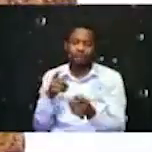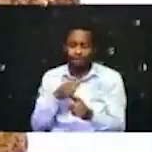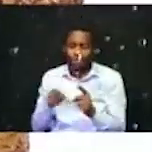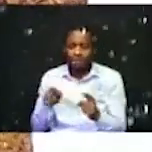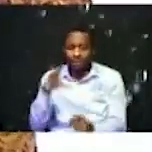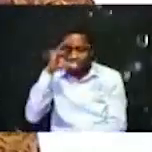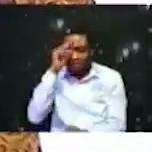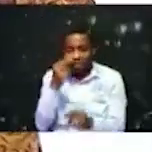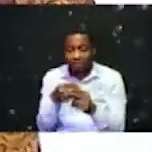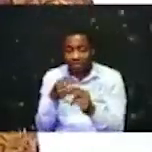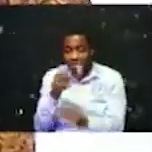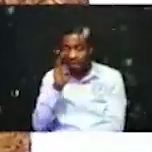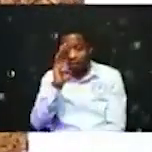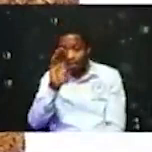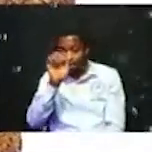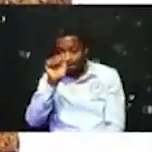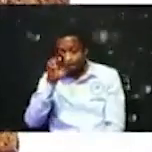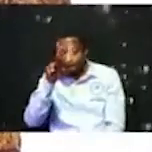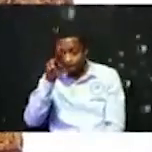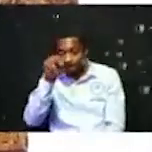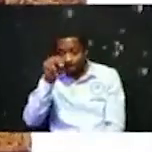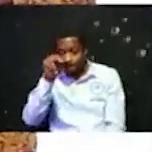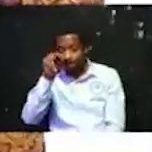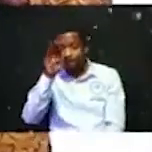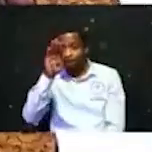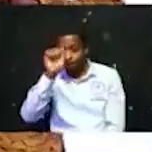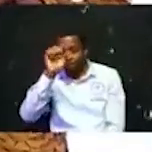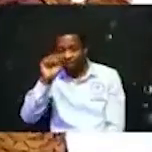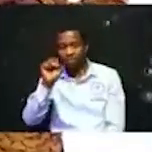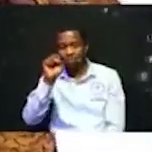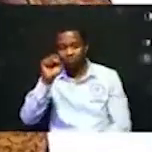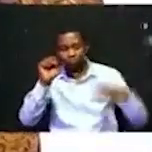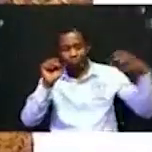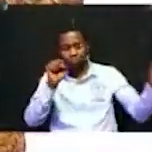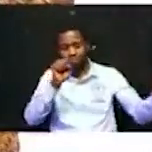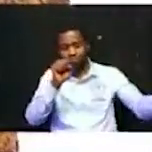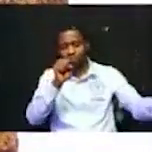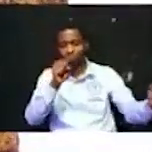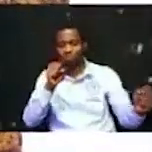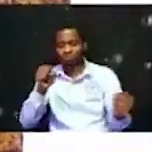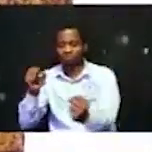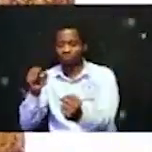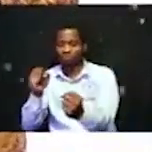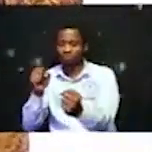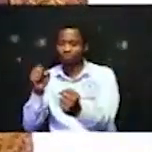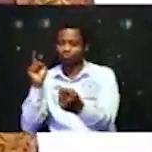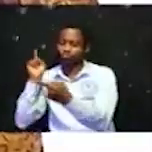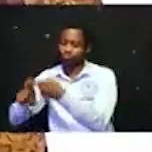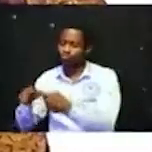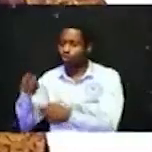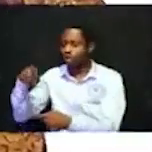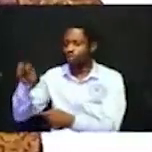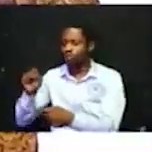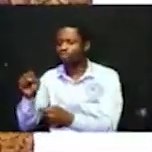brought him to the apostles. He told them how Saul on his way has seen the Lord and that the Lord has